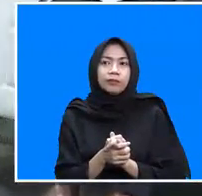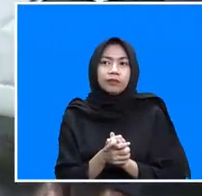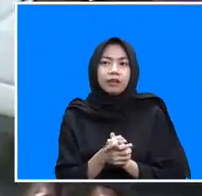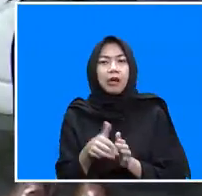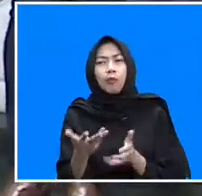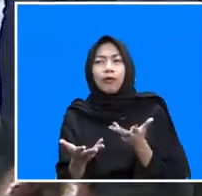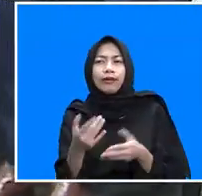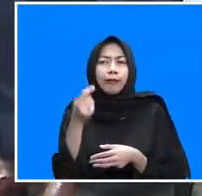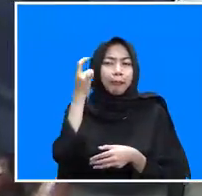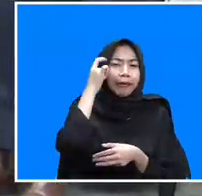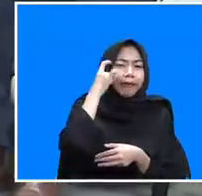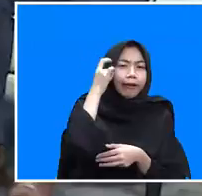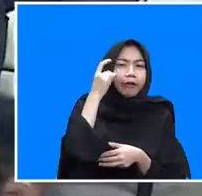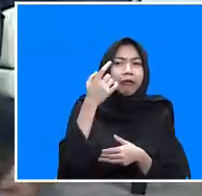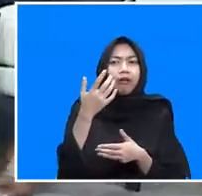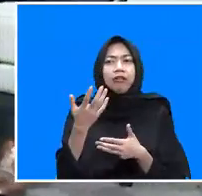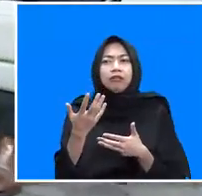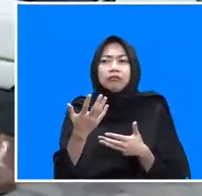the impact that has...